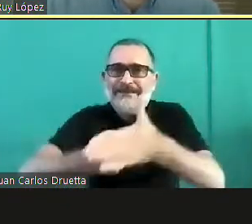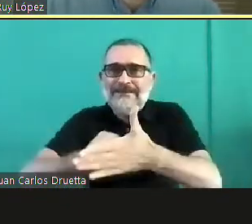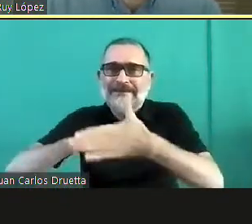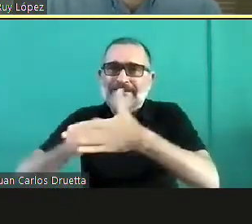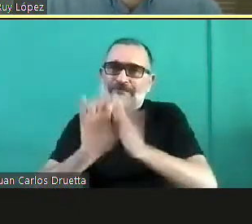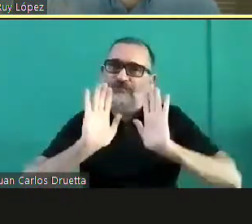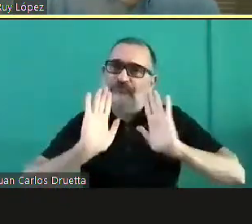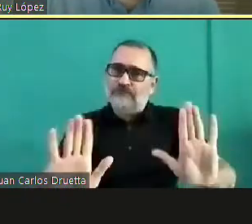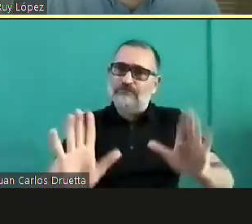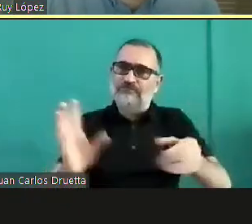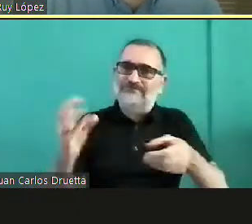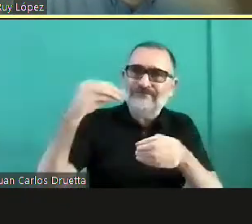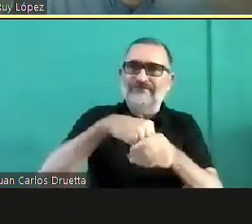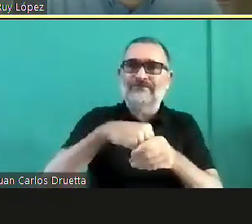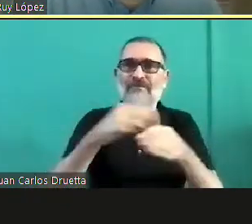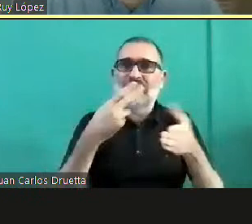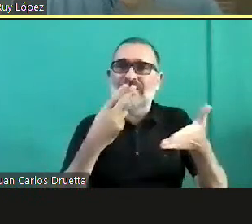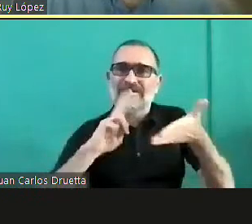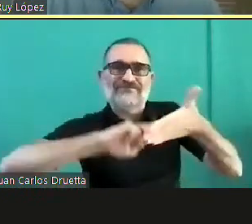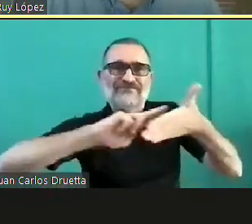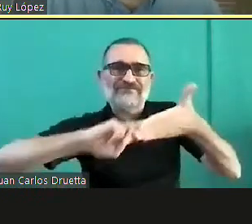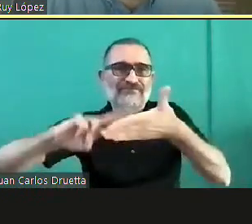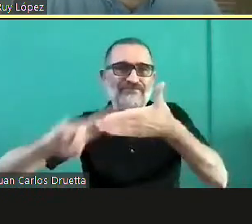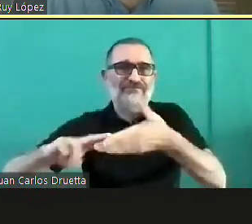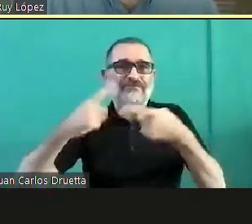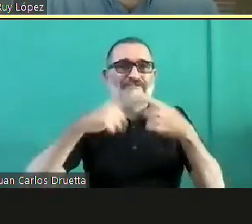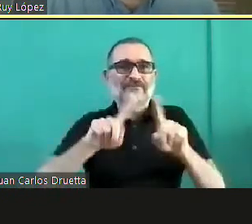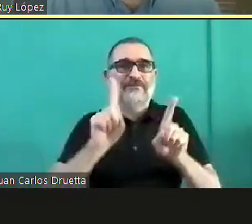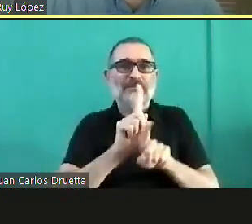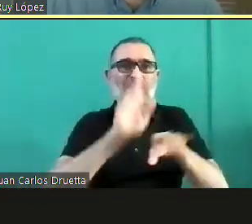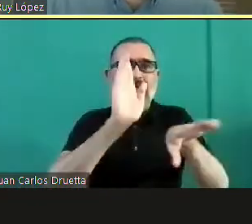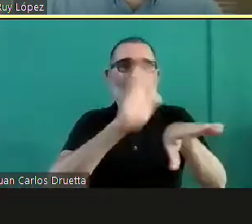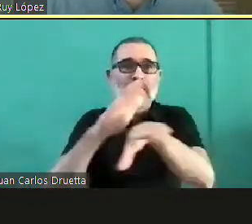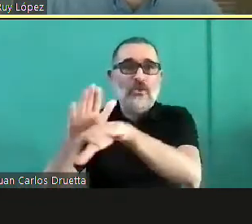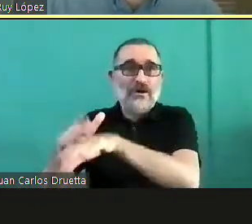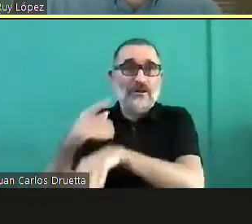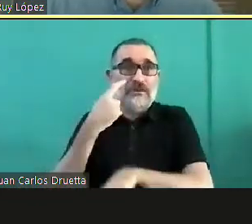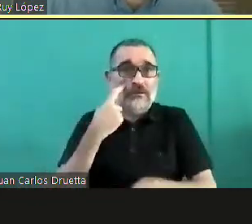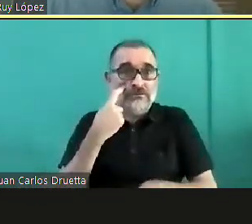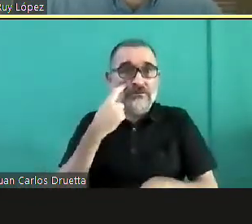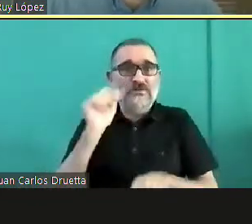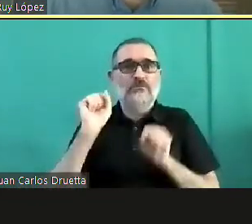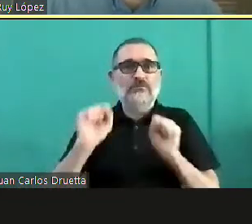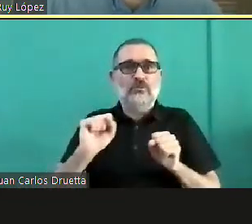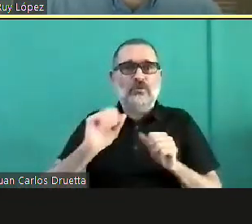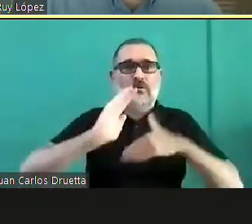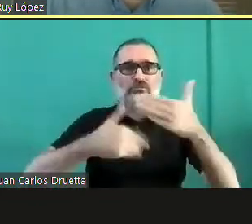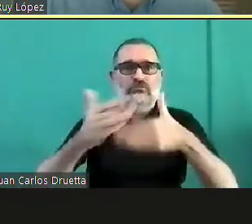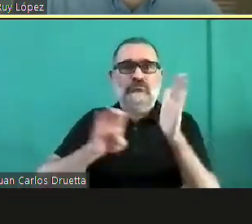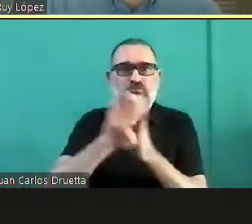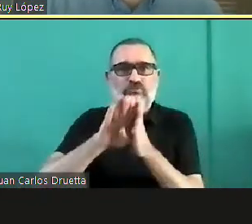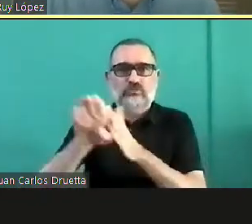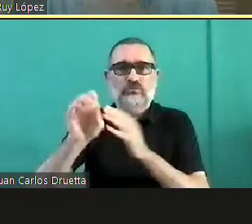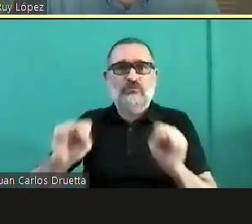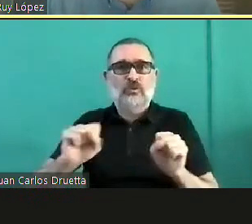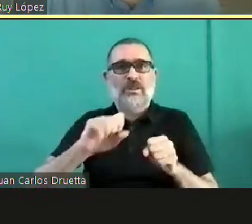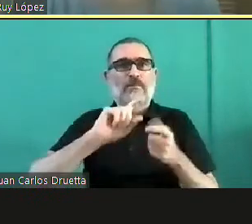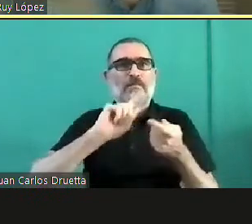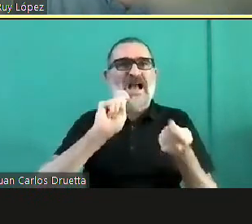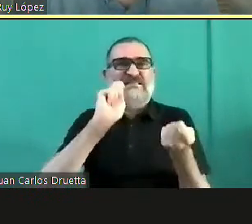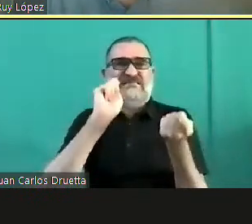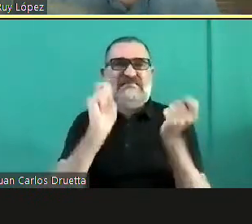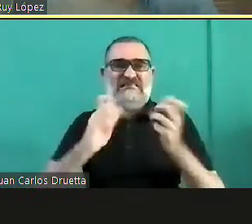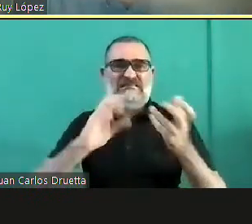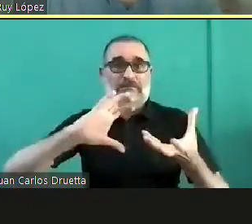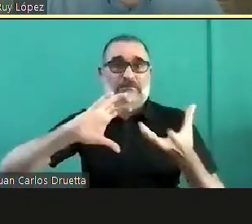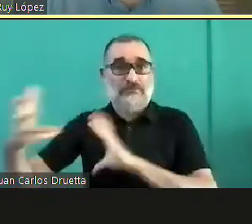population. This had been achieved, a lot had been achieved throughout the world, and even in Mexico since 2005, we